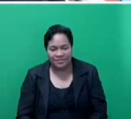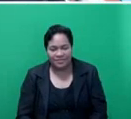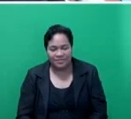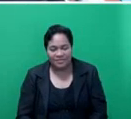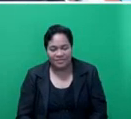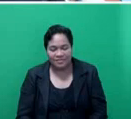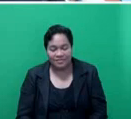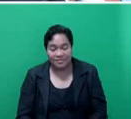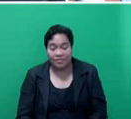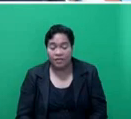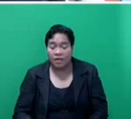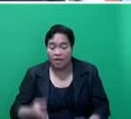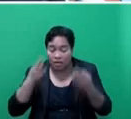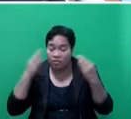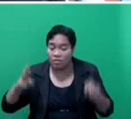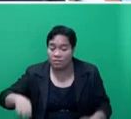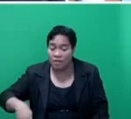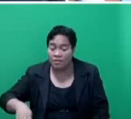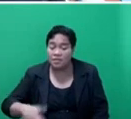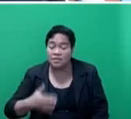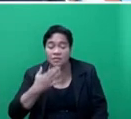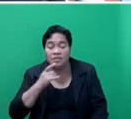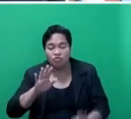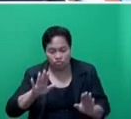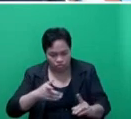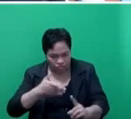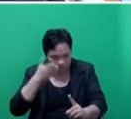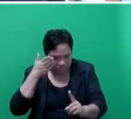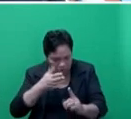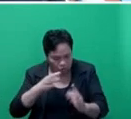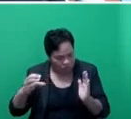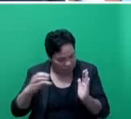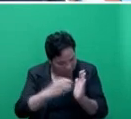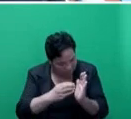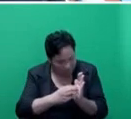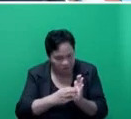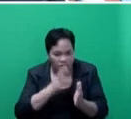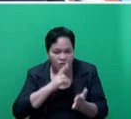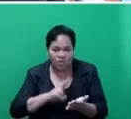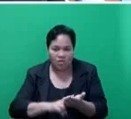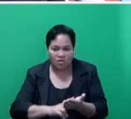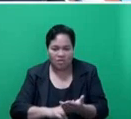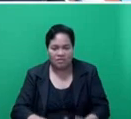you. Honourable members, just stick to the contents of the report.